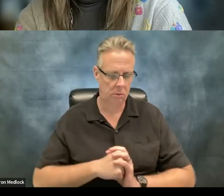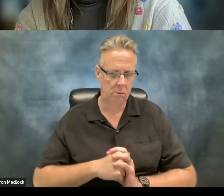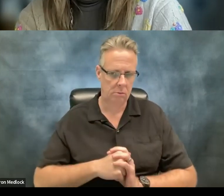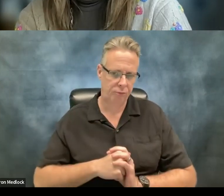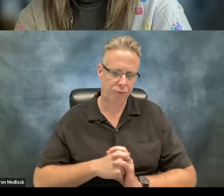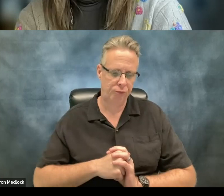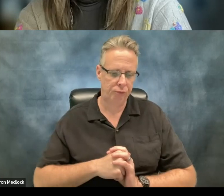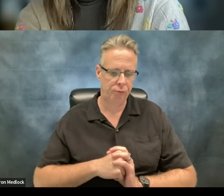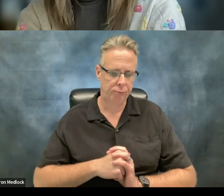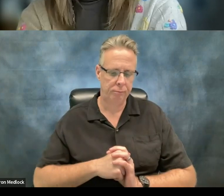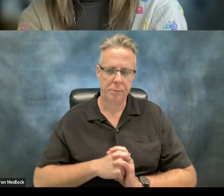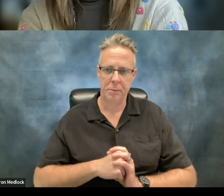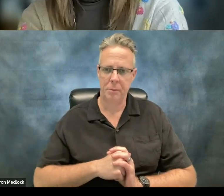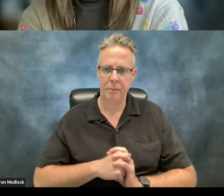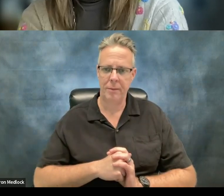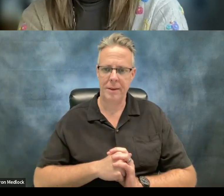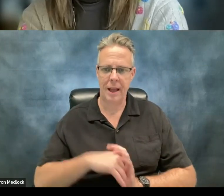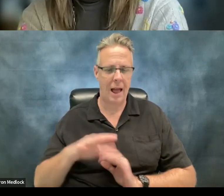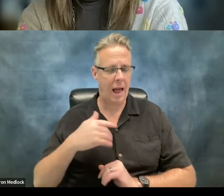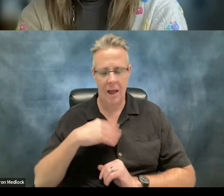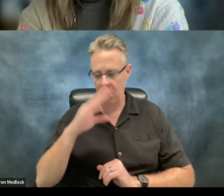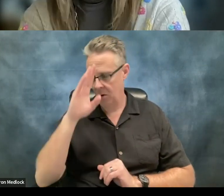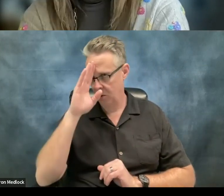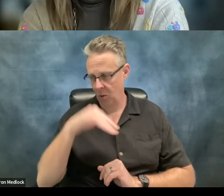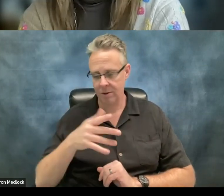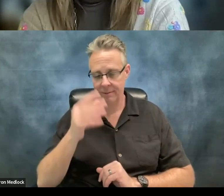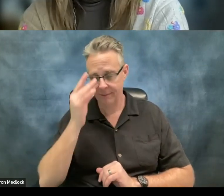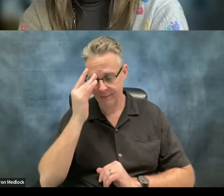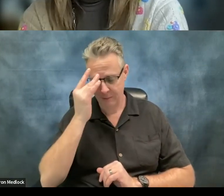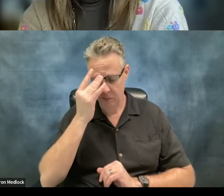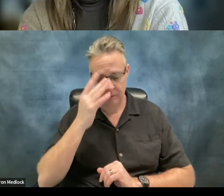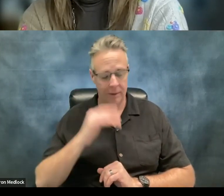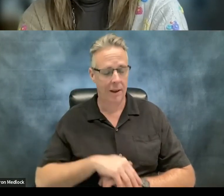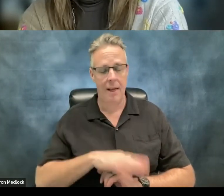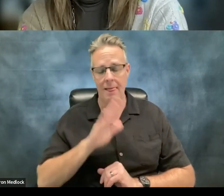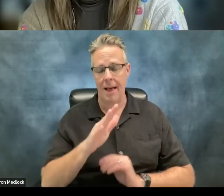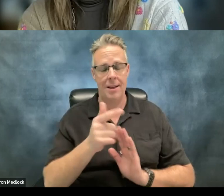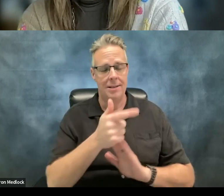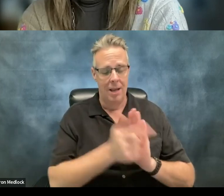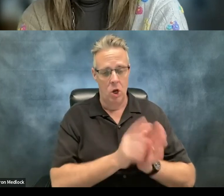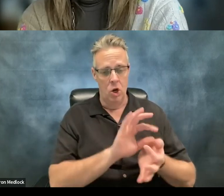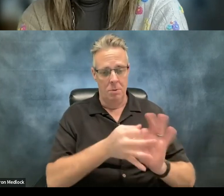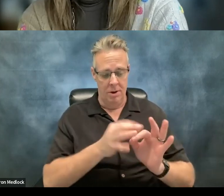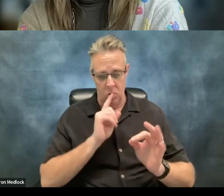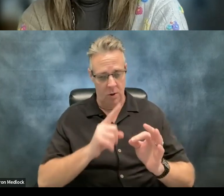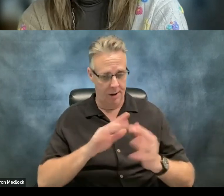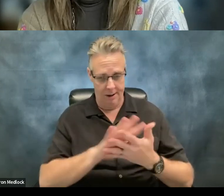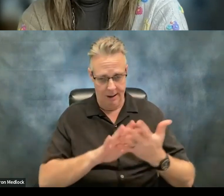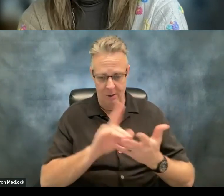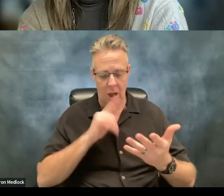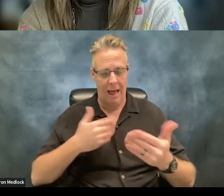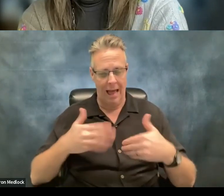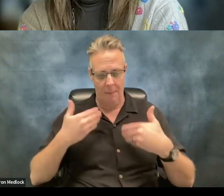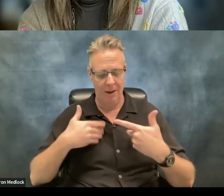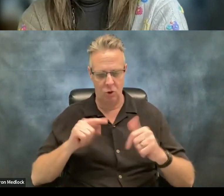So I know this is really wonky statutory interpretation stuff, so I'm happy to try